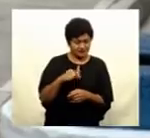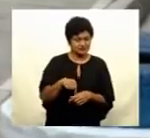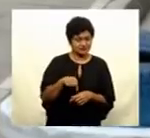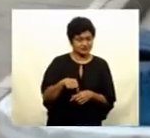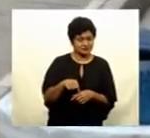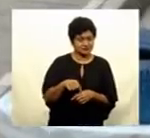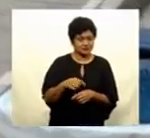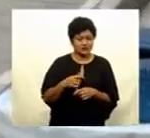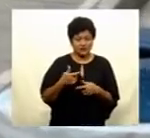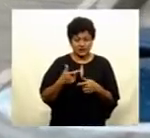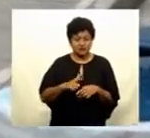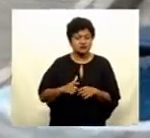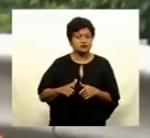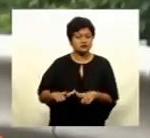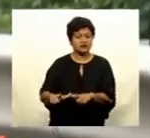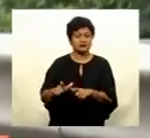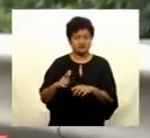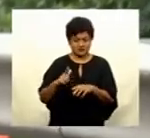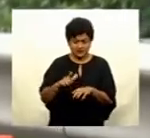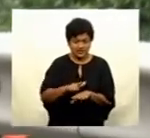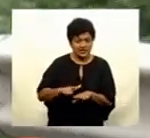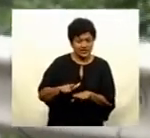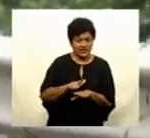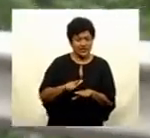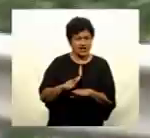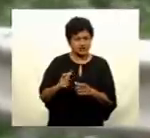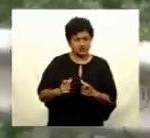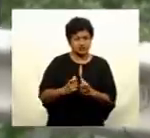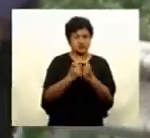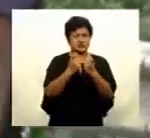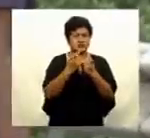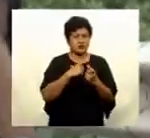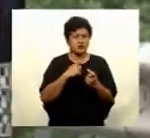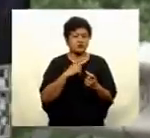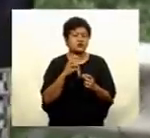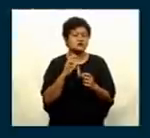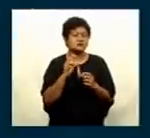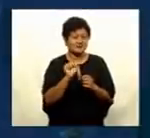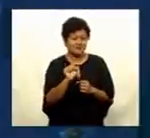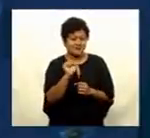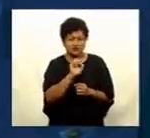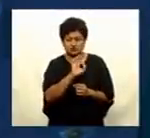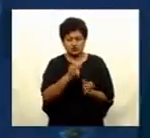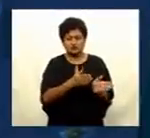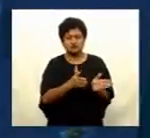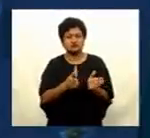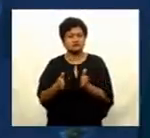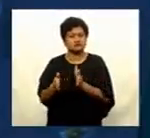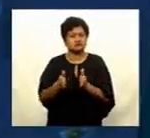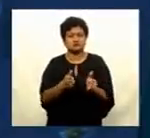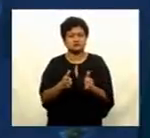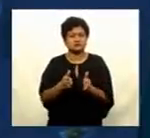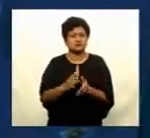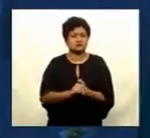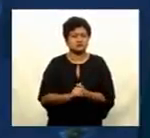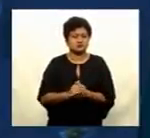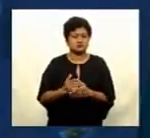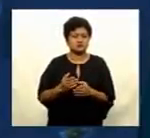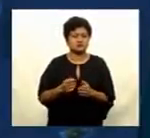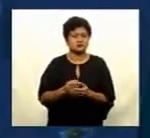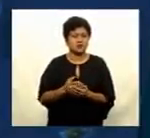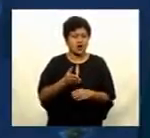can be challenging because buses are not moving from across the borders. Buses are running up to that point, and from